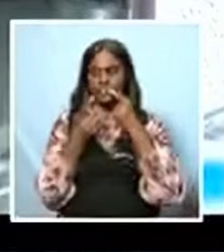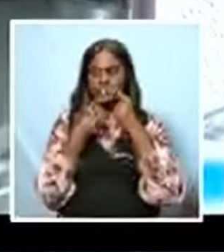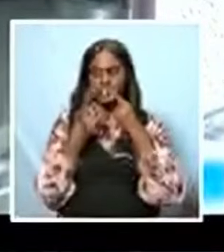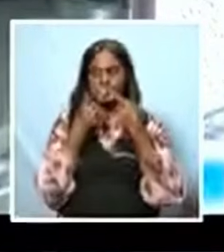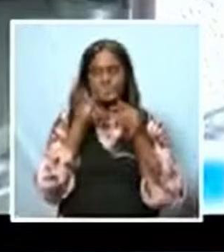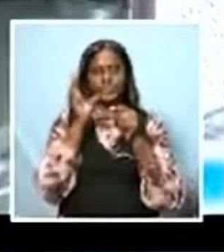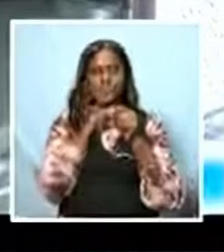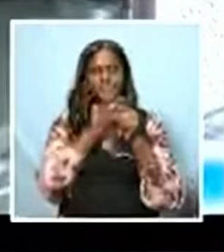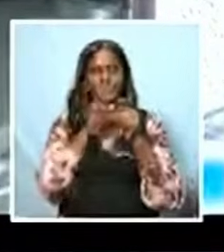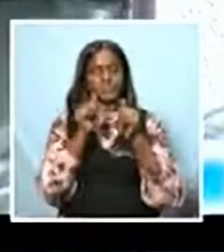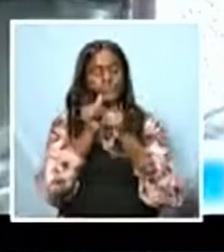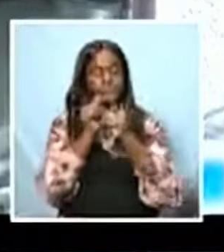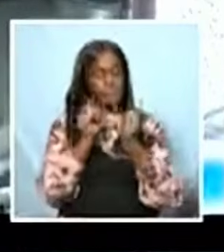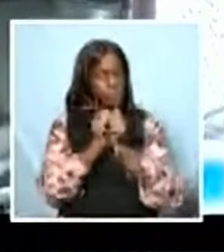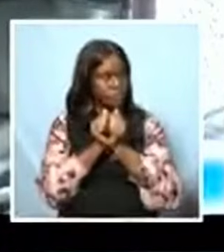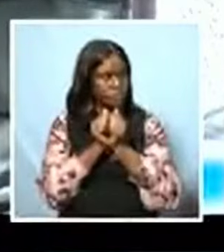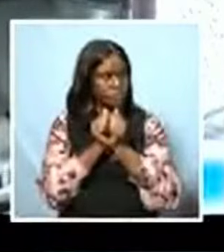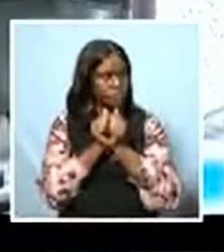is,